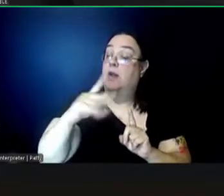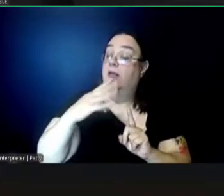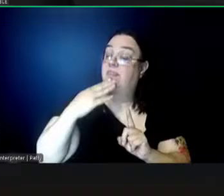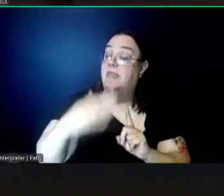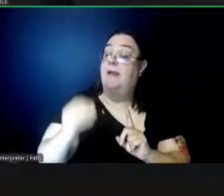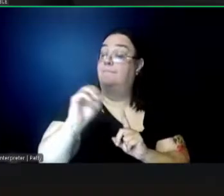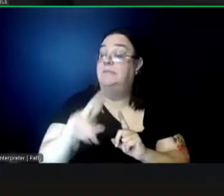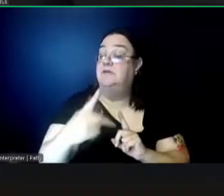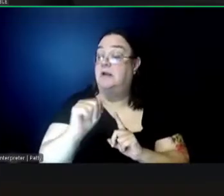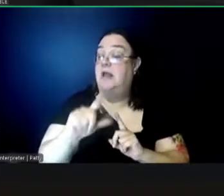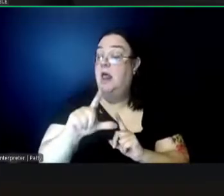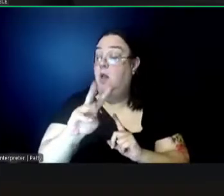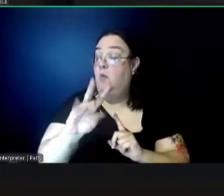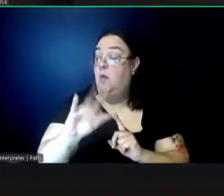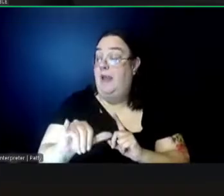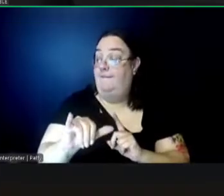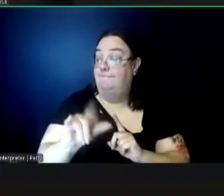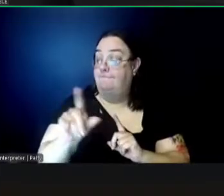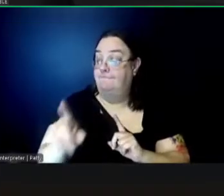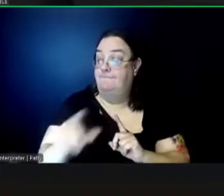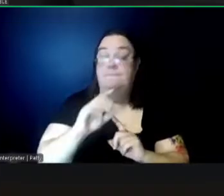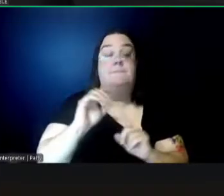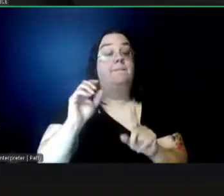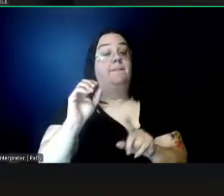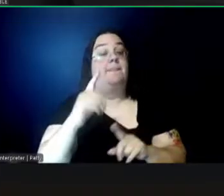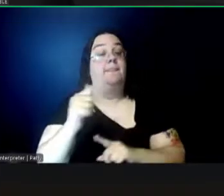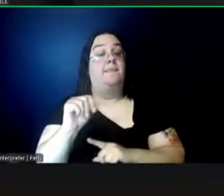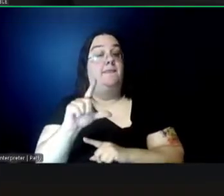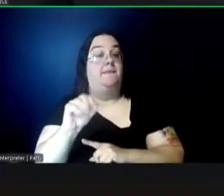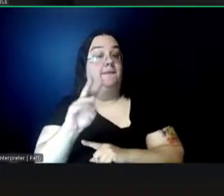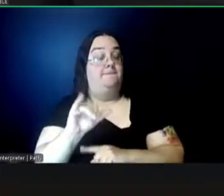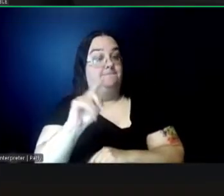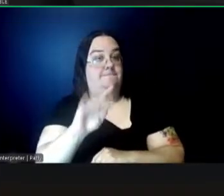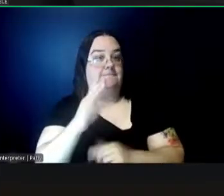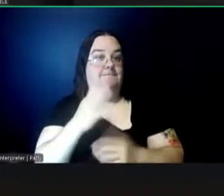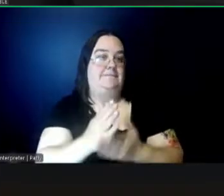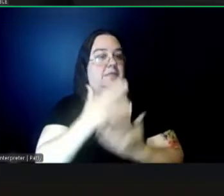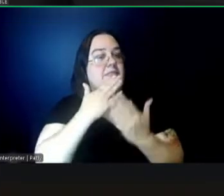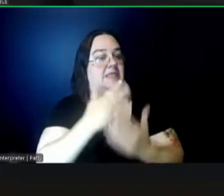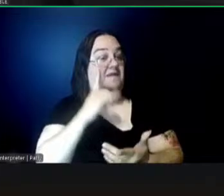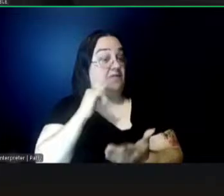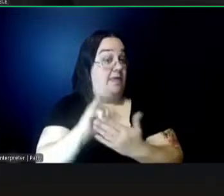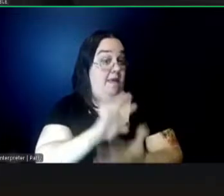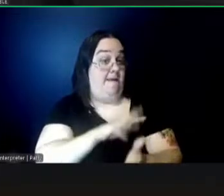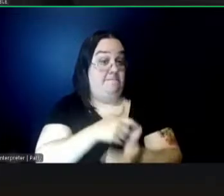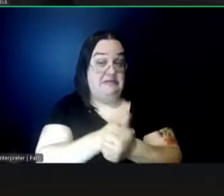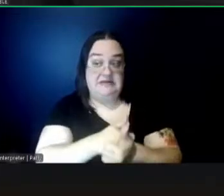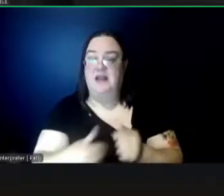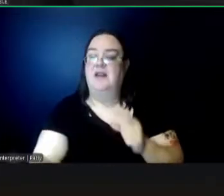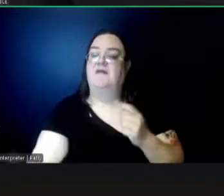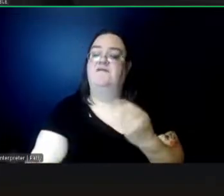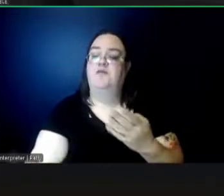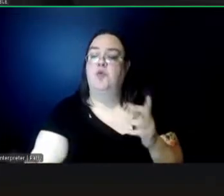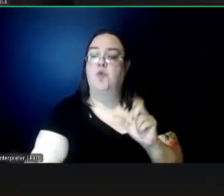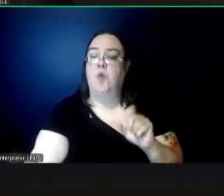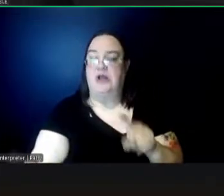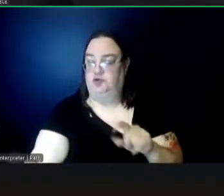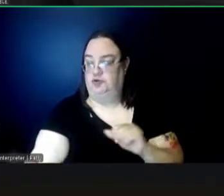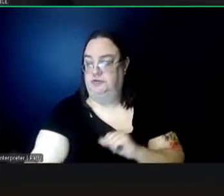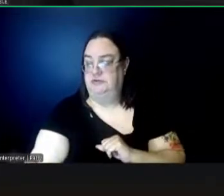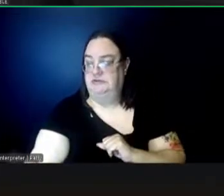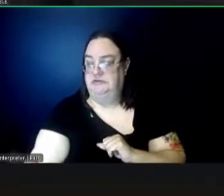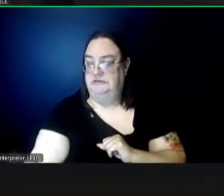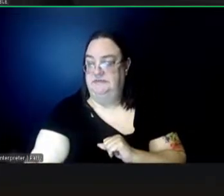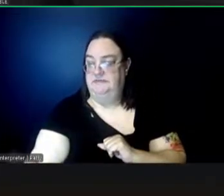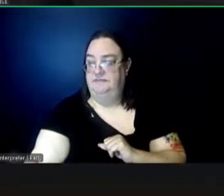Galloway. Okay, all right. Thank you for that update. Just a few questions for you.